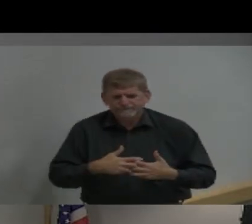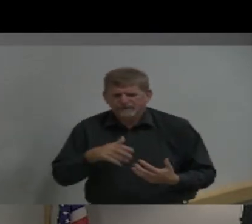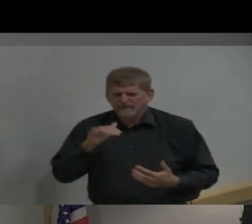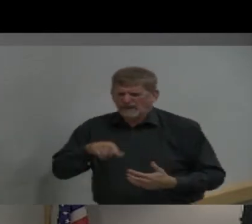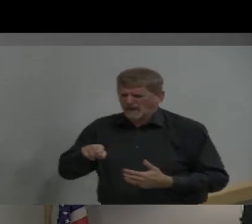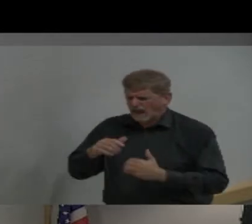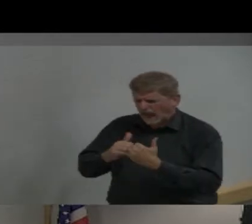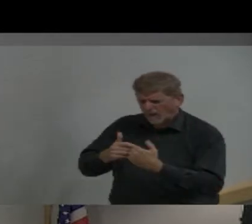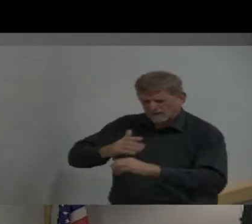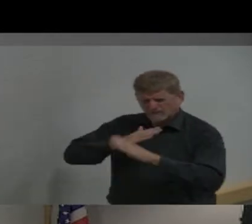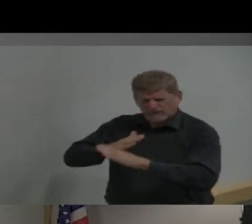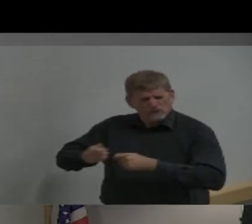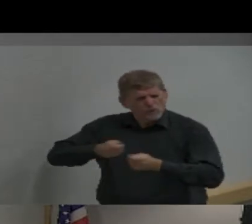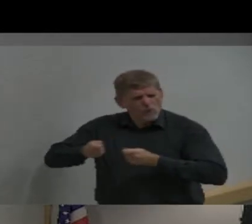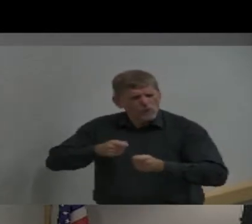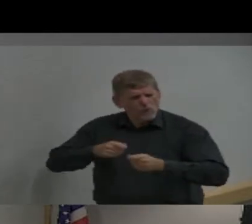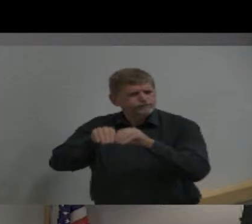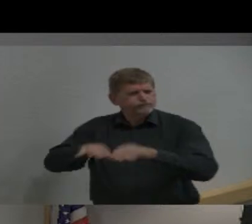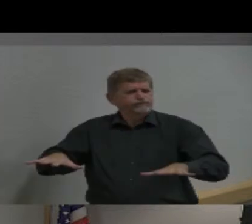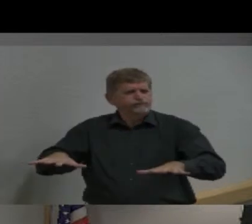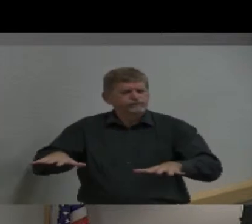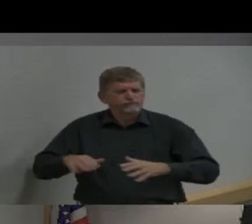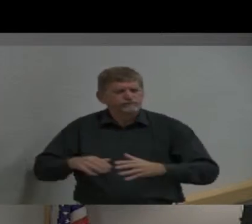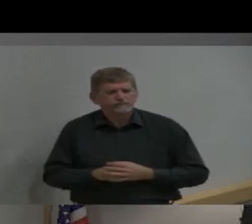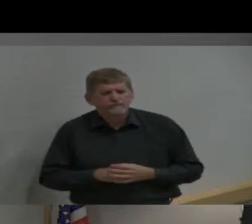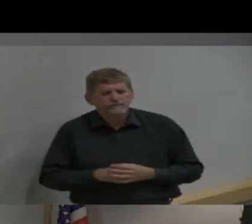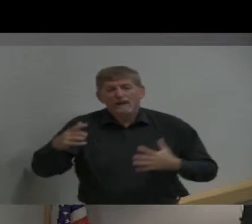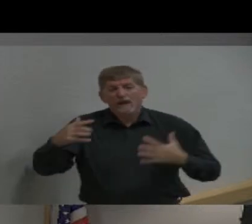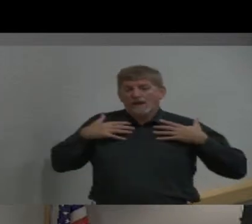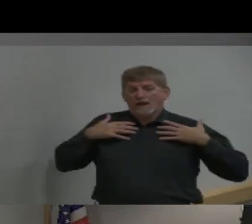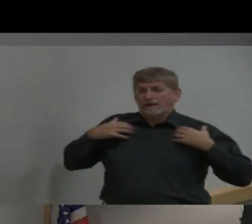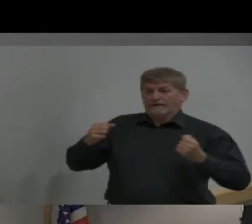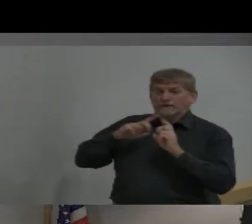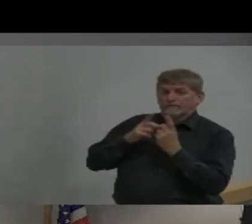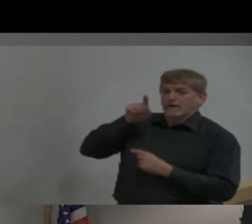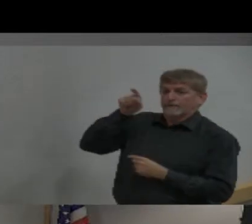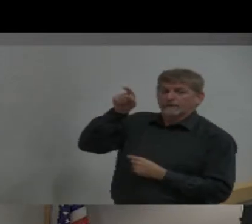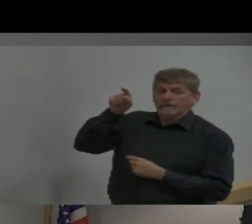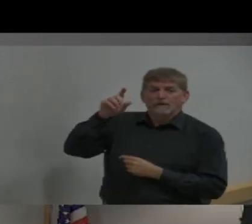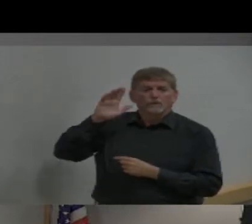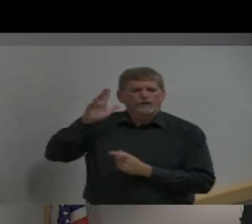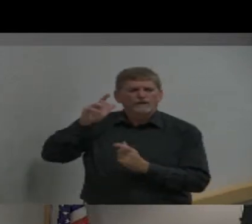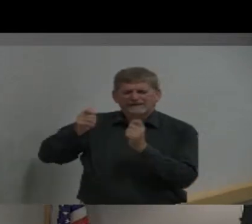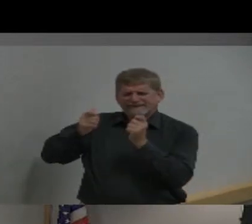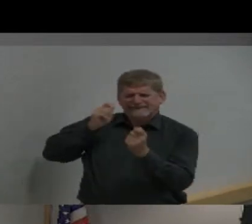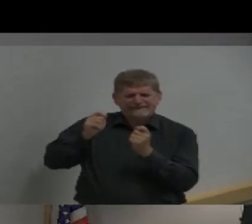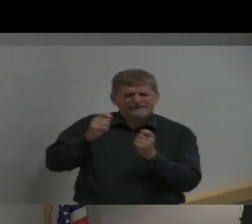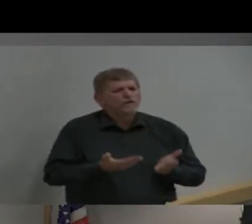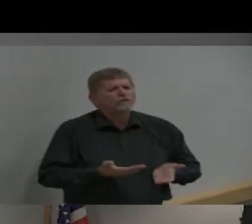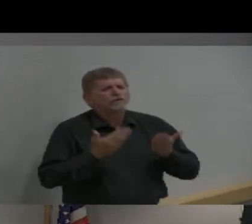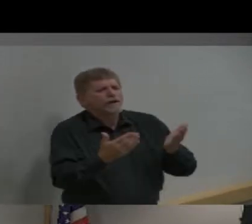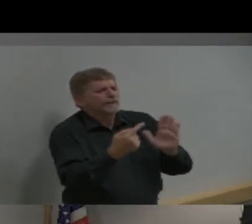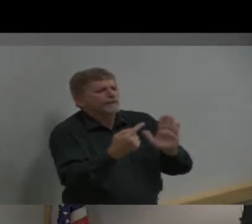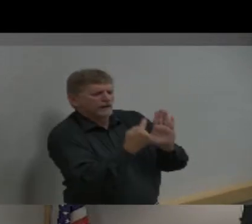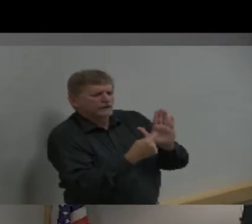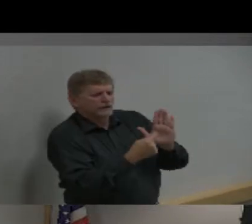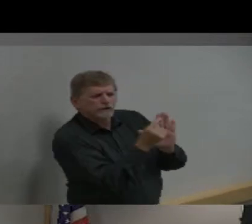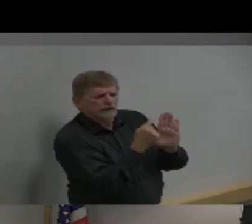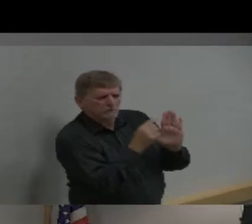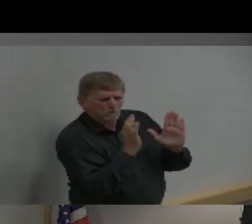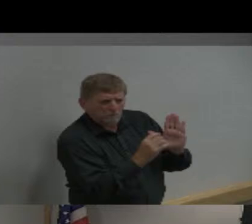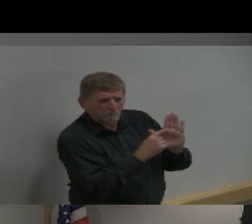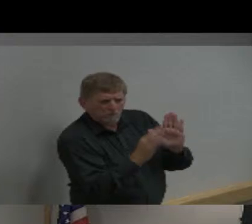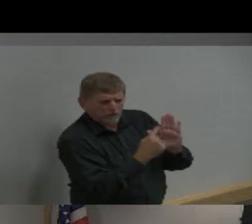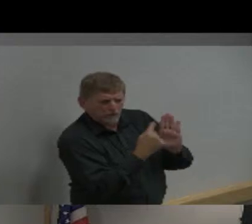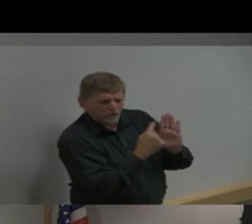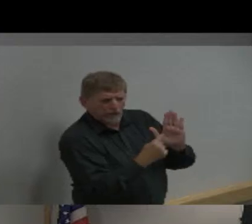In addition, the Health Department has updated its business recommendations and checklist of measures that area businesses should be